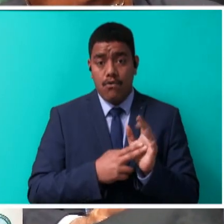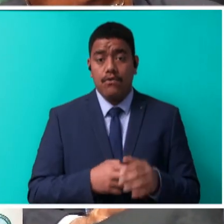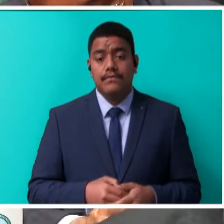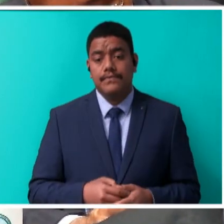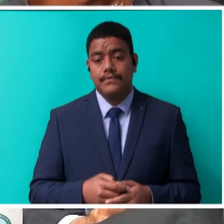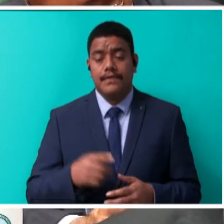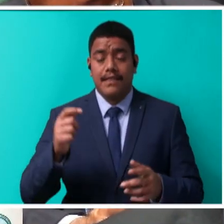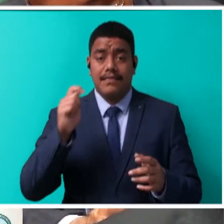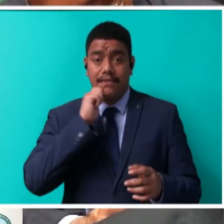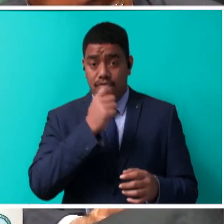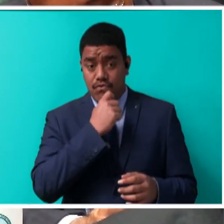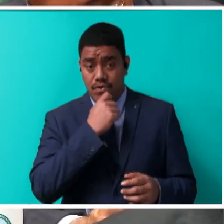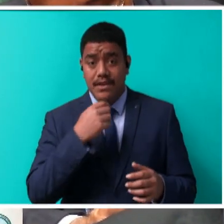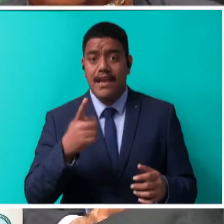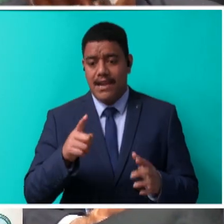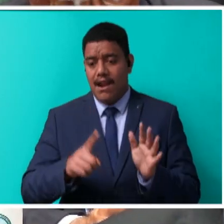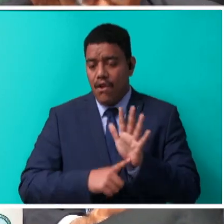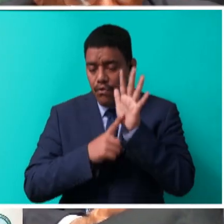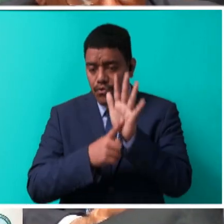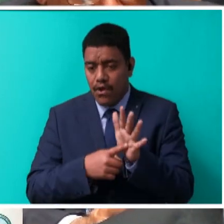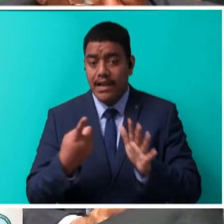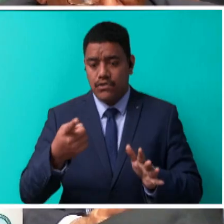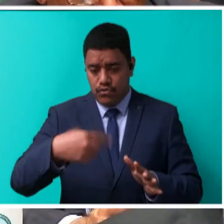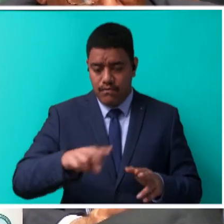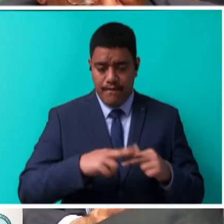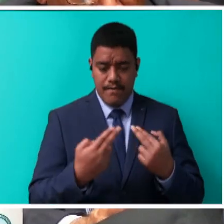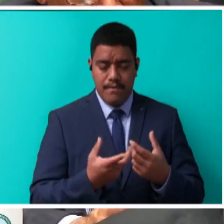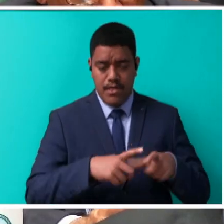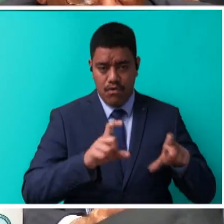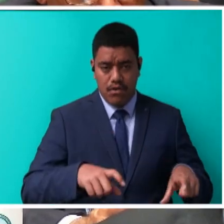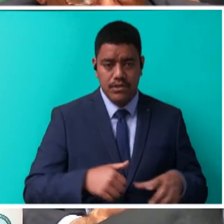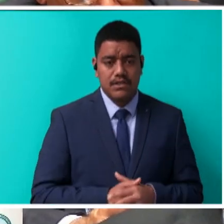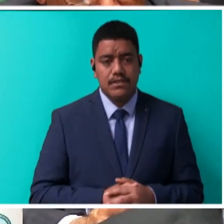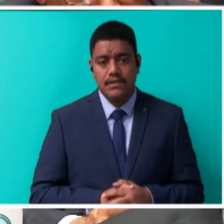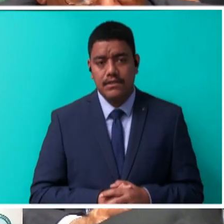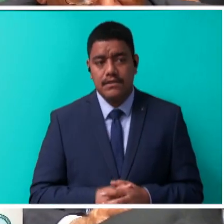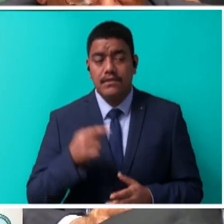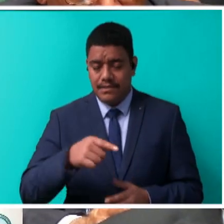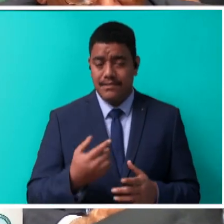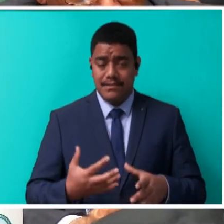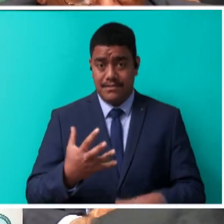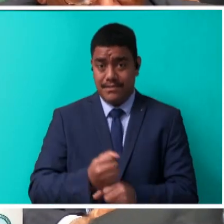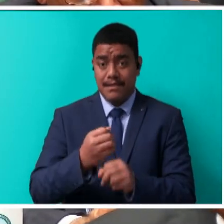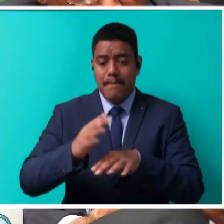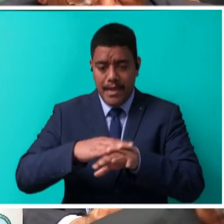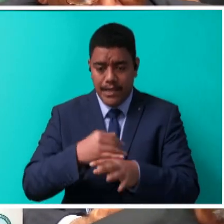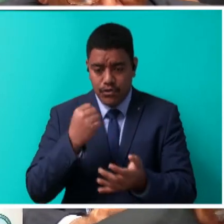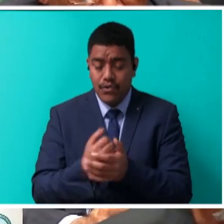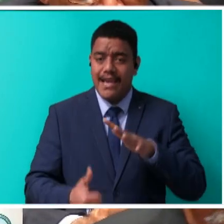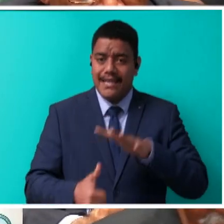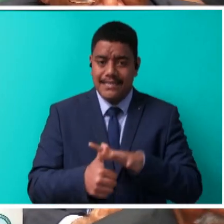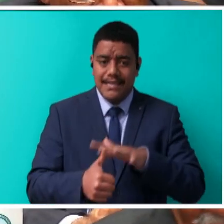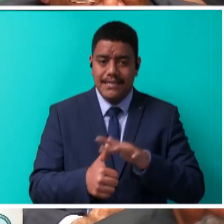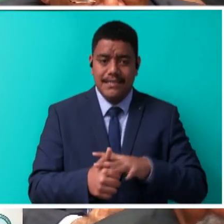Tangimodia Courthouse, the High Court in Lautoka, and the Super Family Court Division. These upgrades ensure